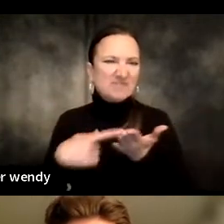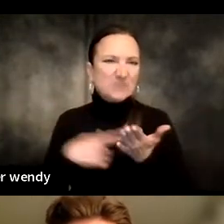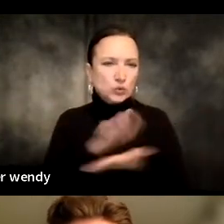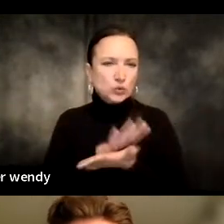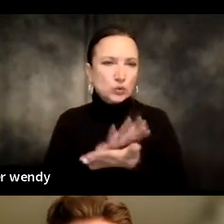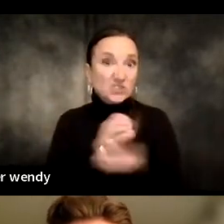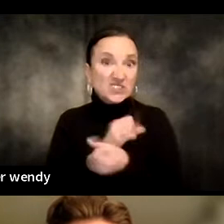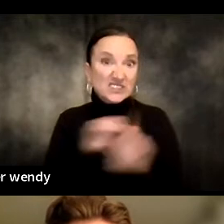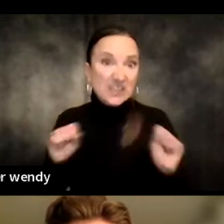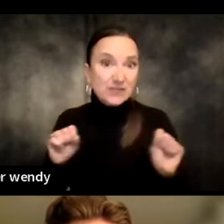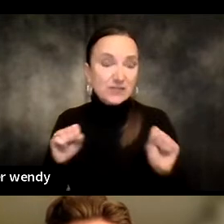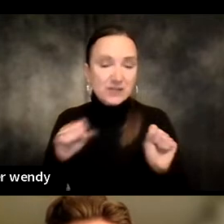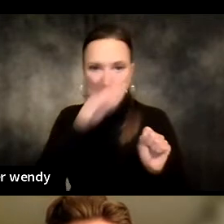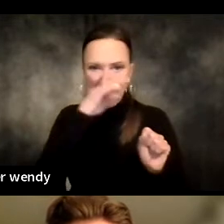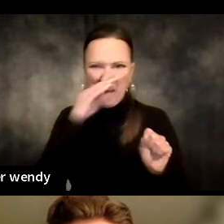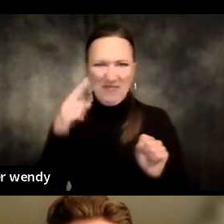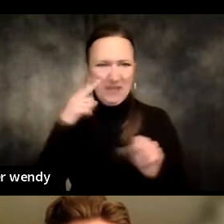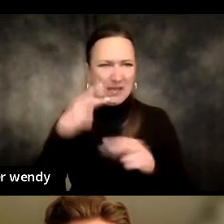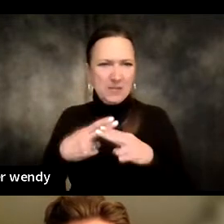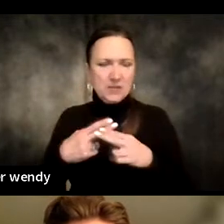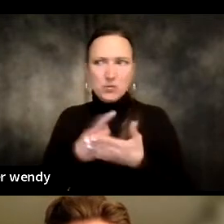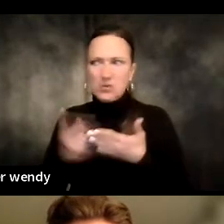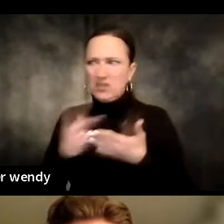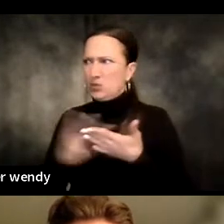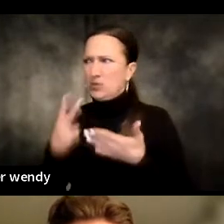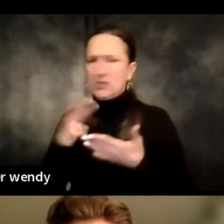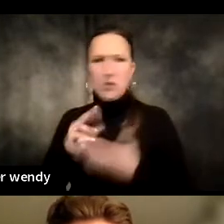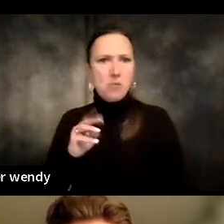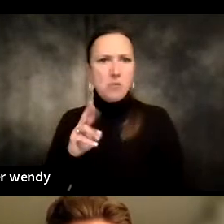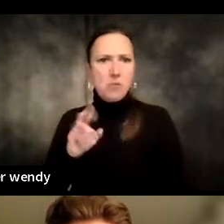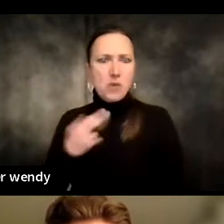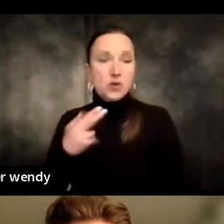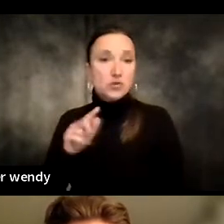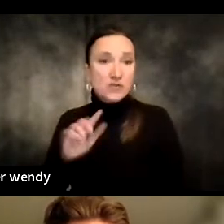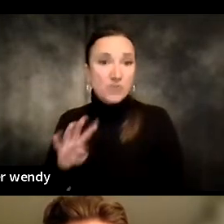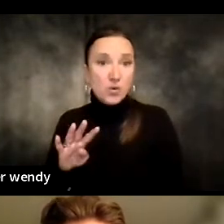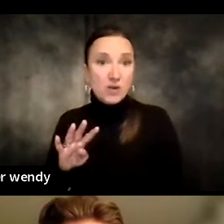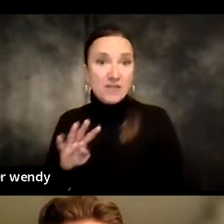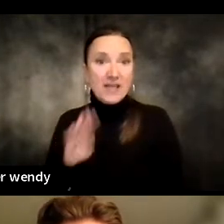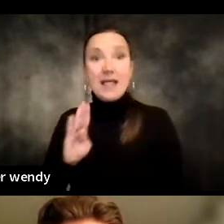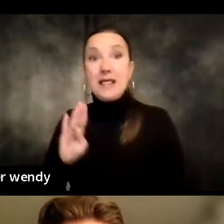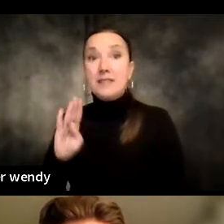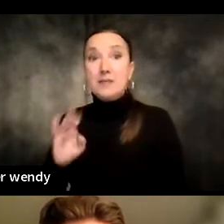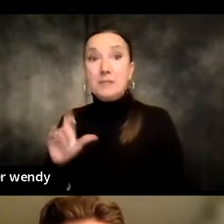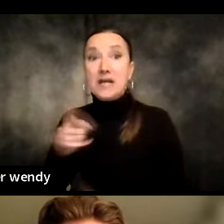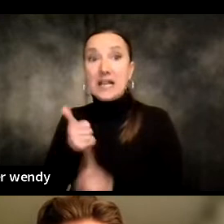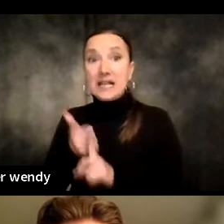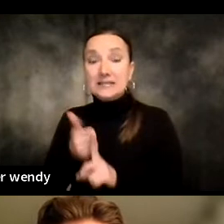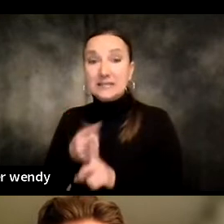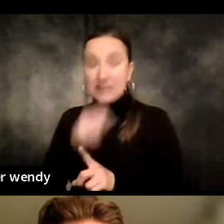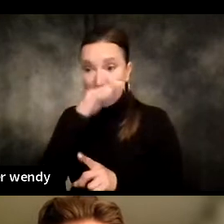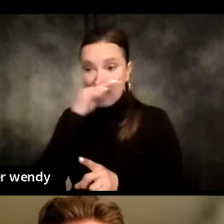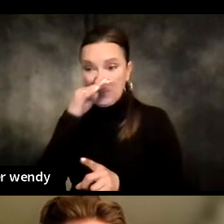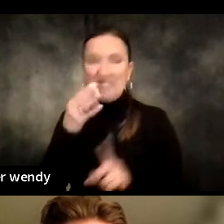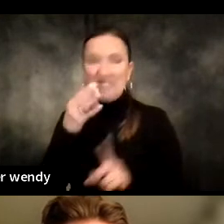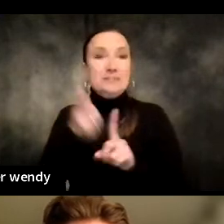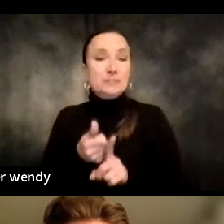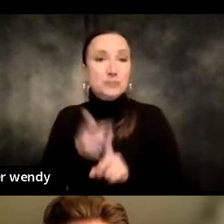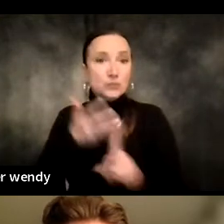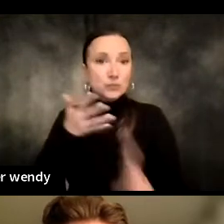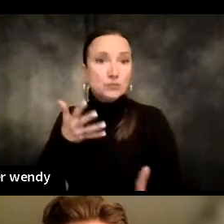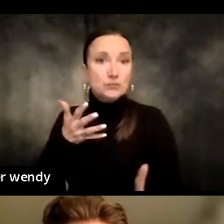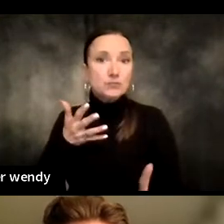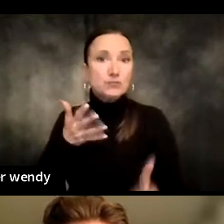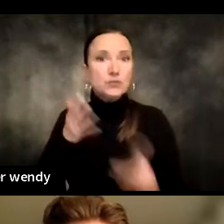safety a couple weeks ago on March 24th. This bill was to seek to expand the school's capacity